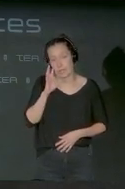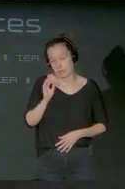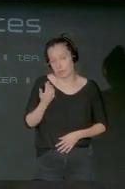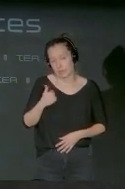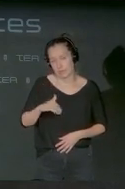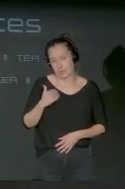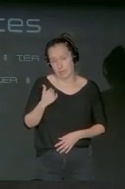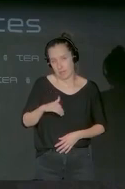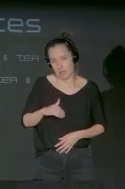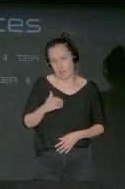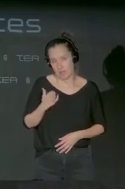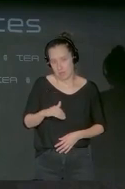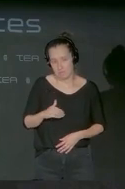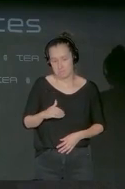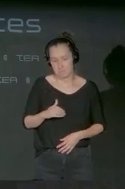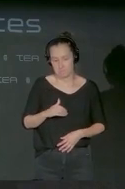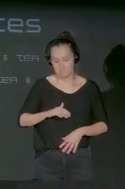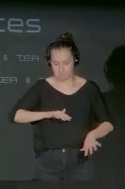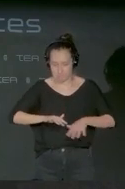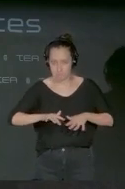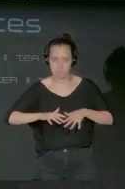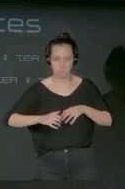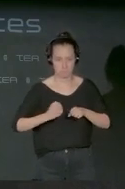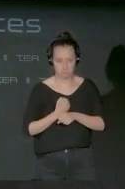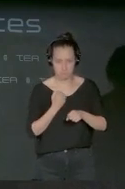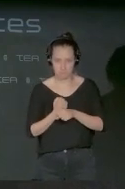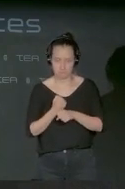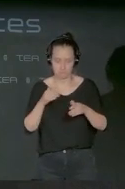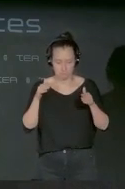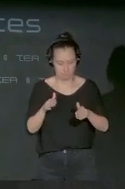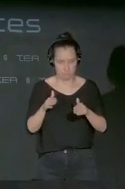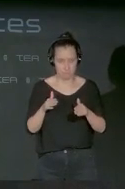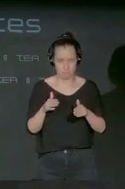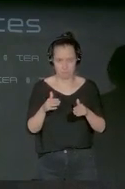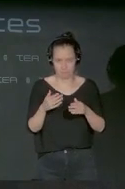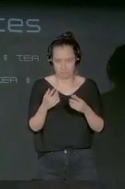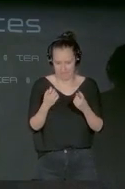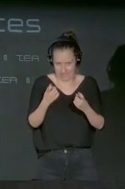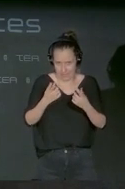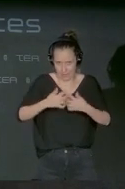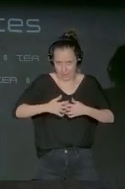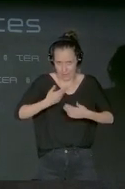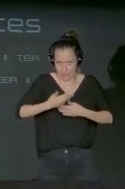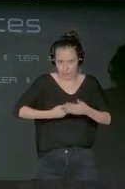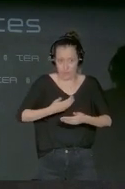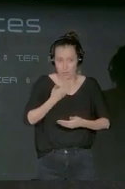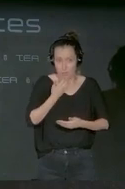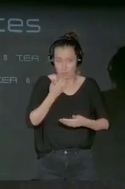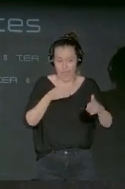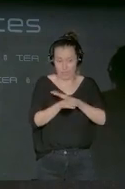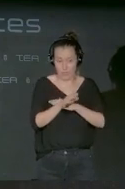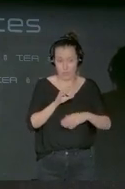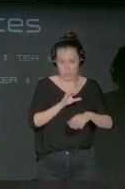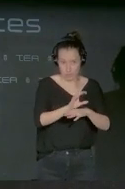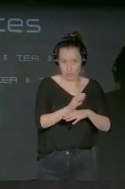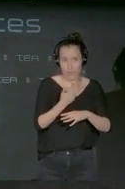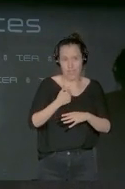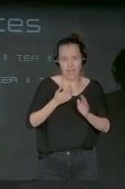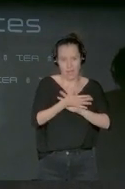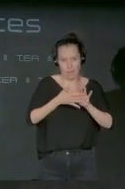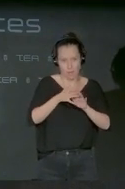finance is something we've been working on for years, and with some success, I have to say. We launched